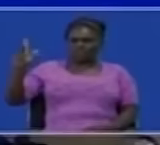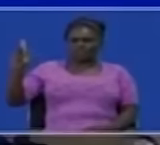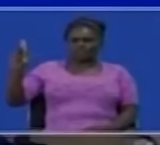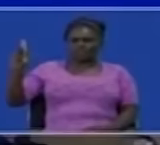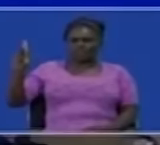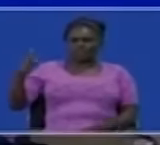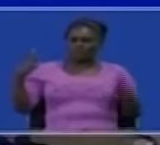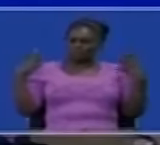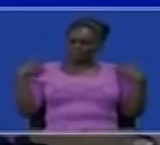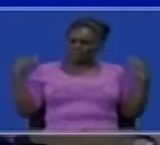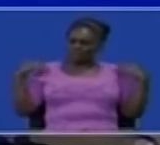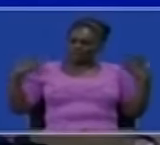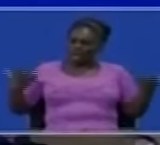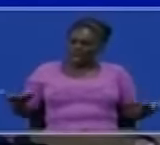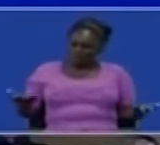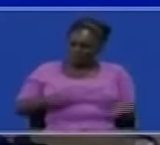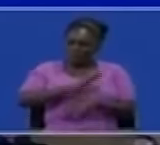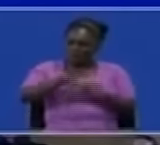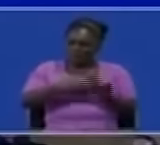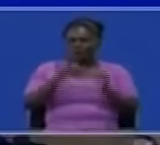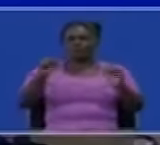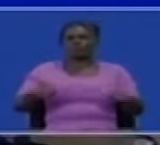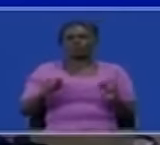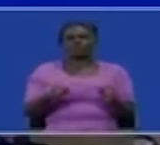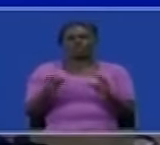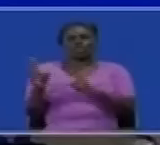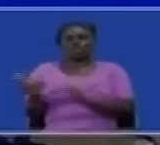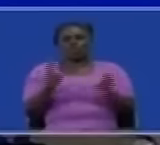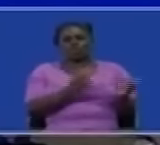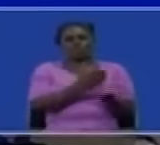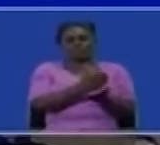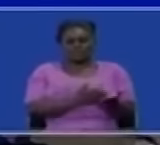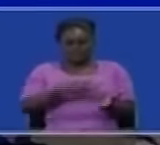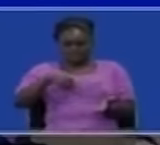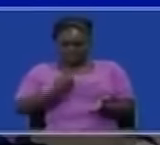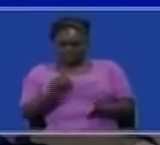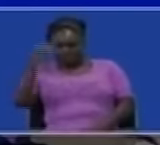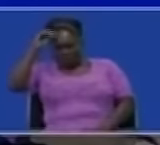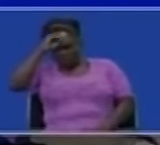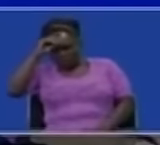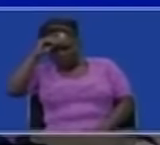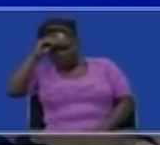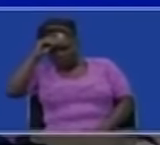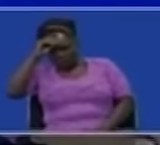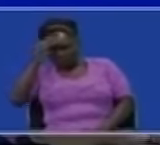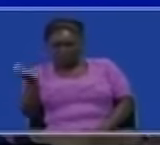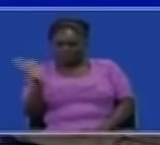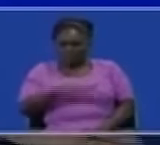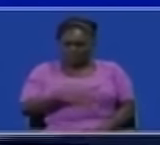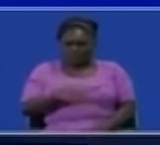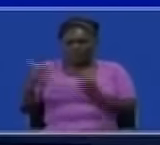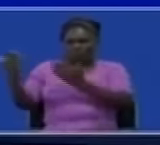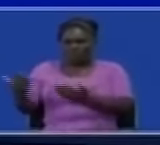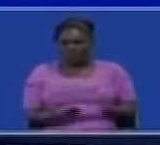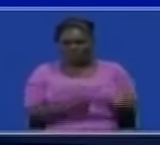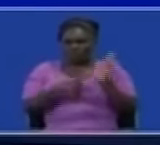how practical all of this will be. Of course, our usual segments, including My Take, is back tonight. Welcome to the show.